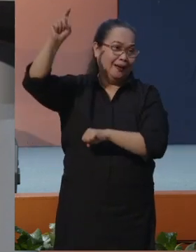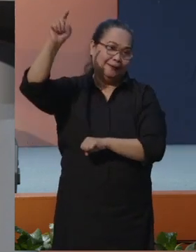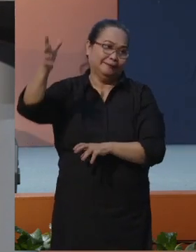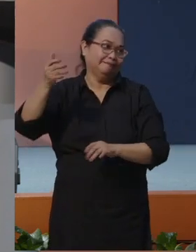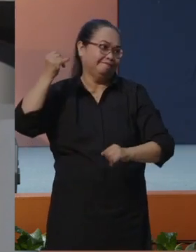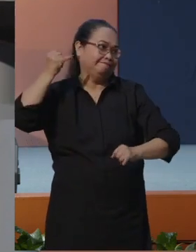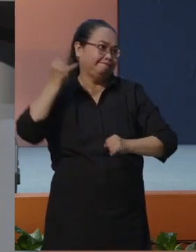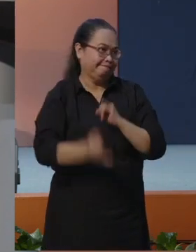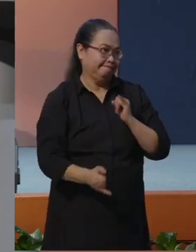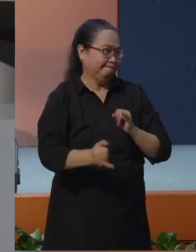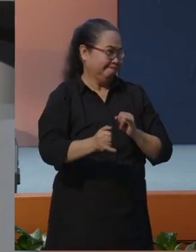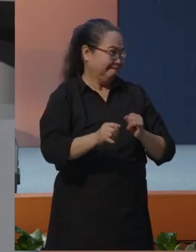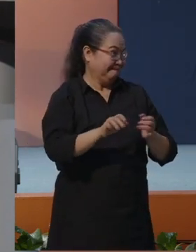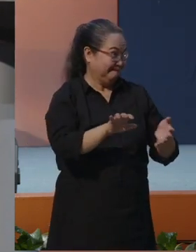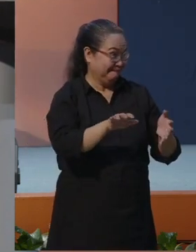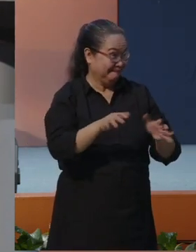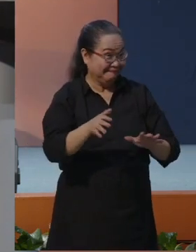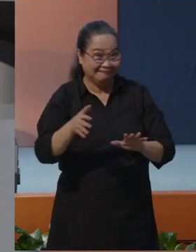1,